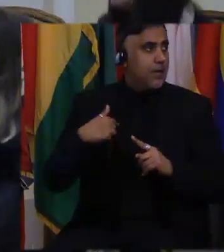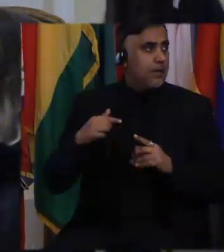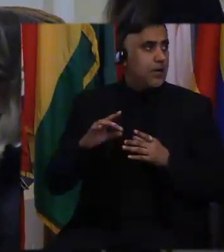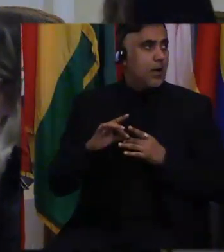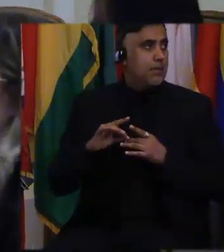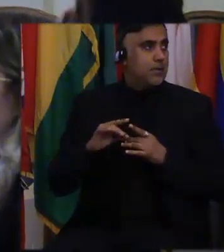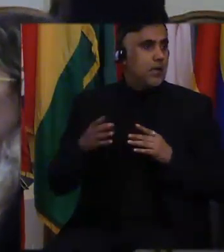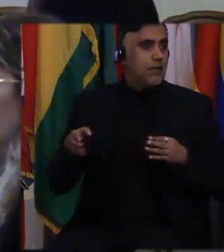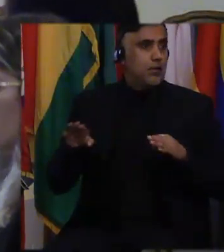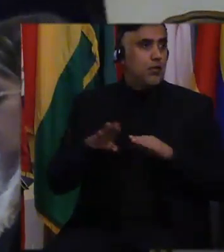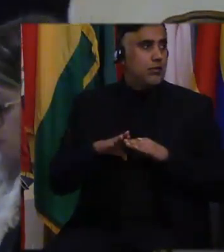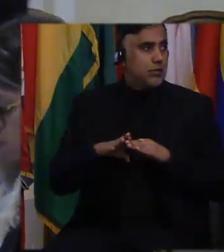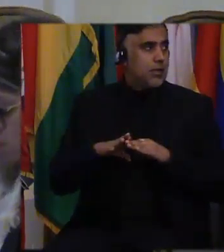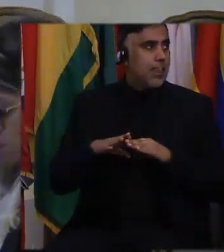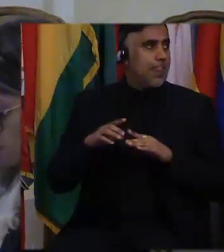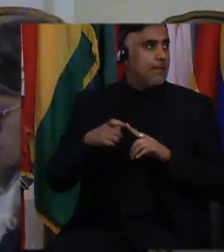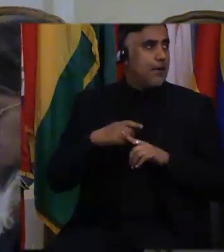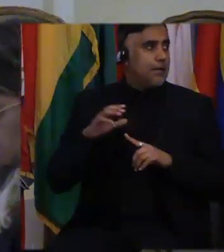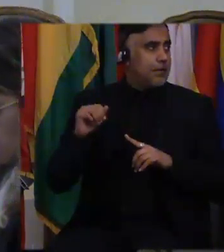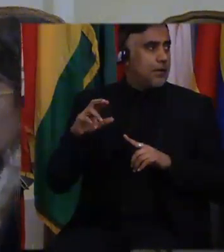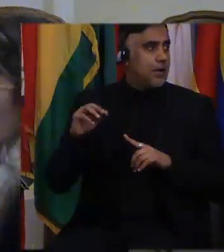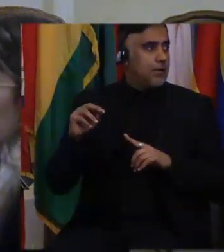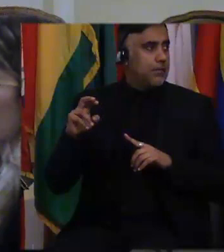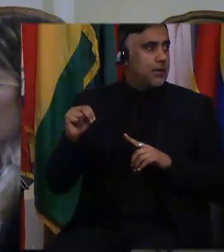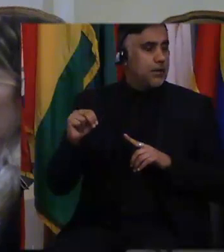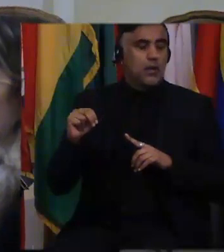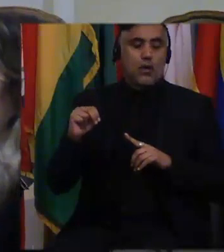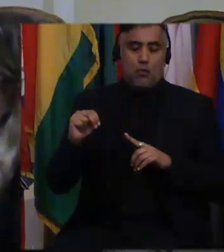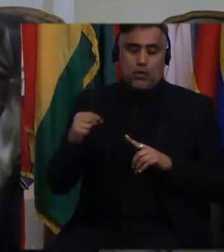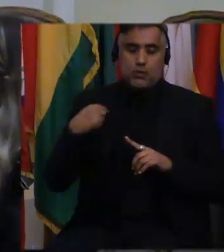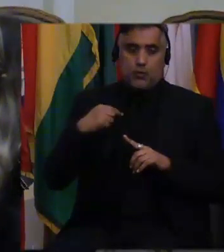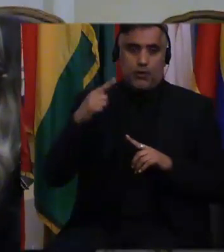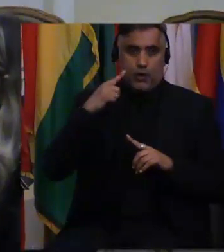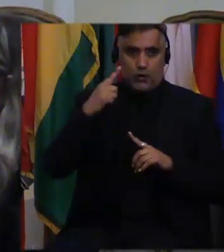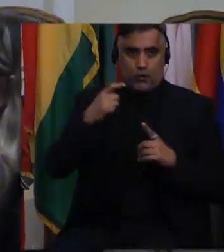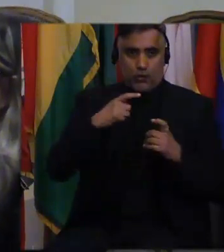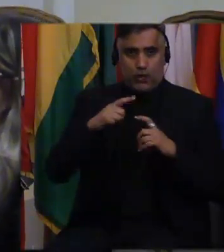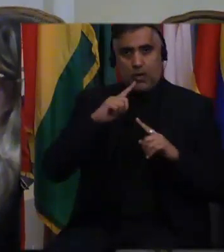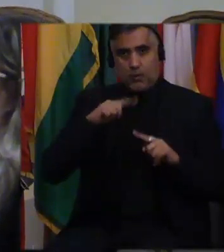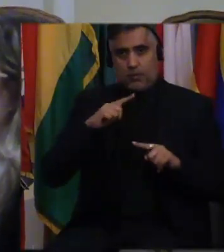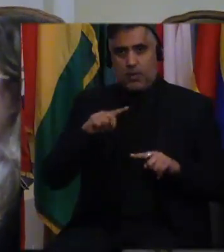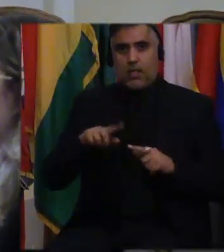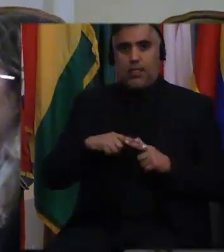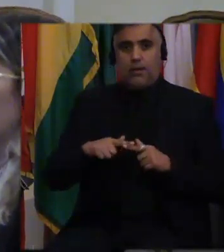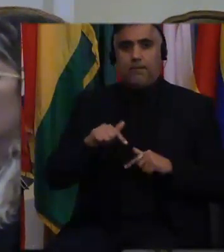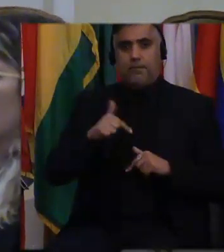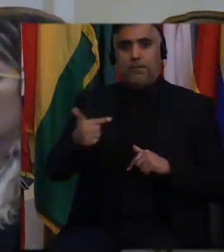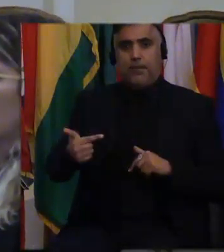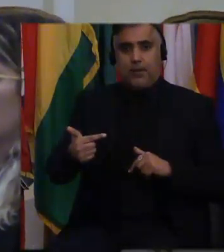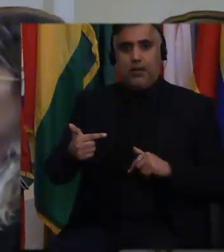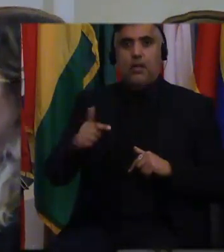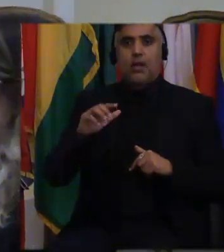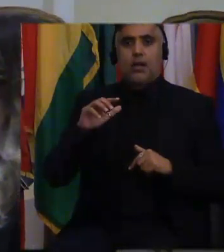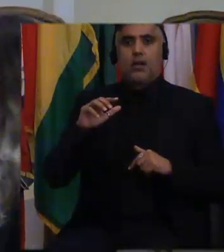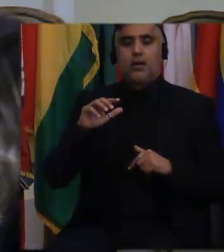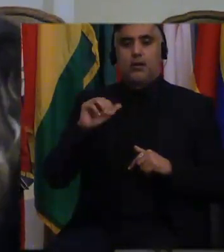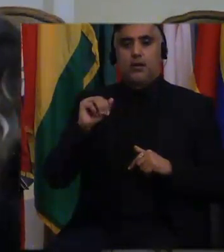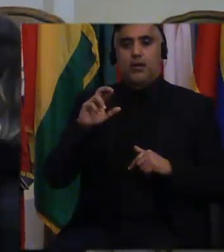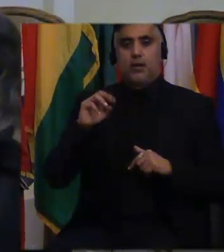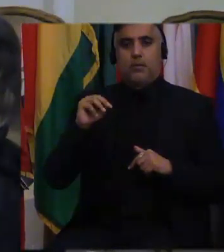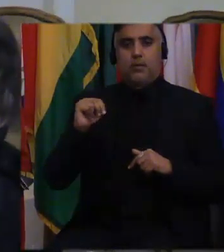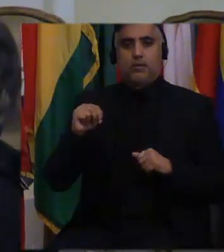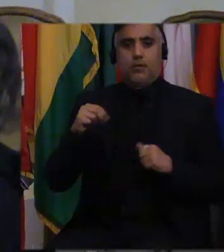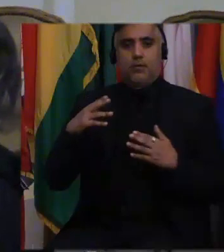we've heard the question and responded, I'm going to give all of our panelists a chance to put forward final thoughts before we turn it over to Carmen for closing